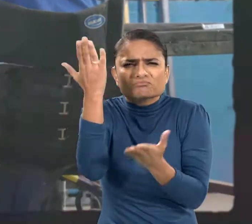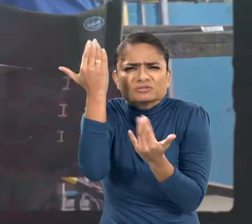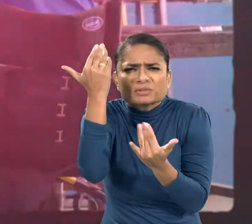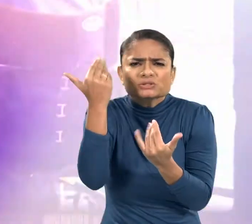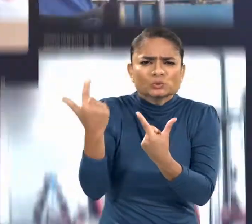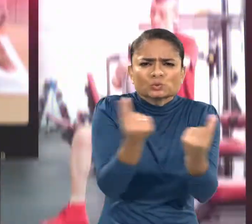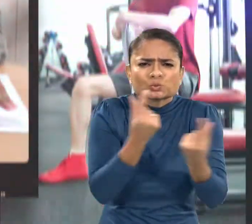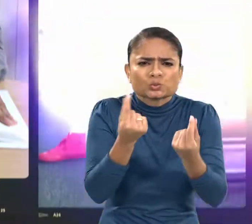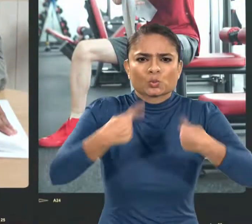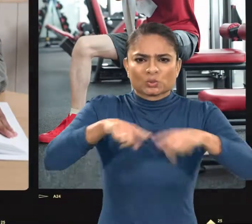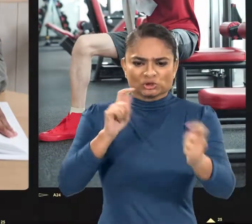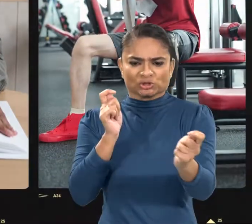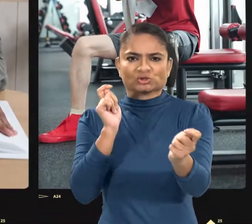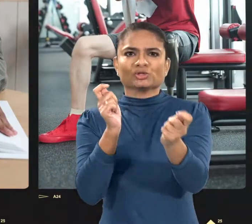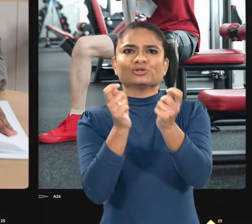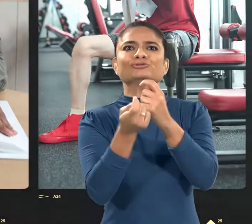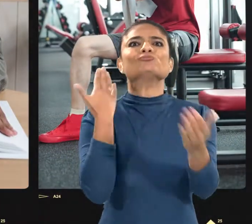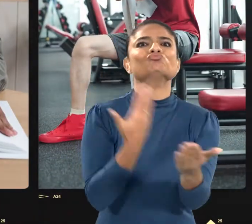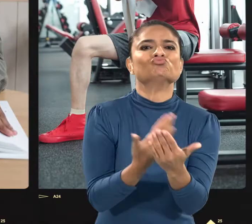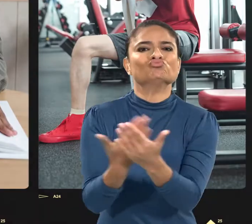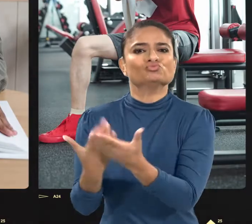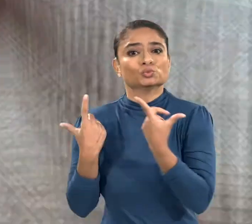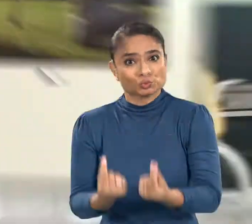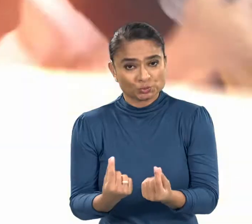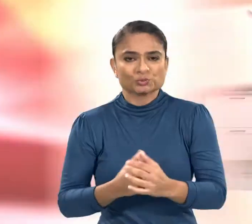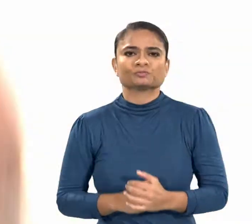expectations from seeing inability to expecting ability.